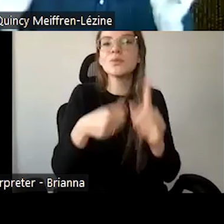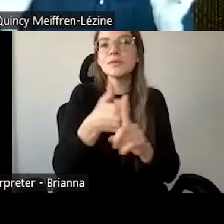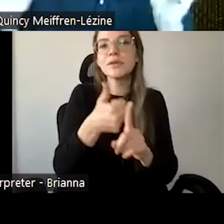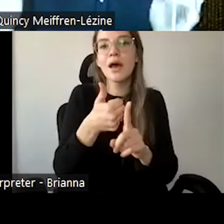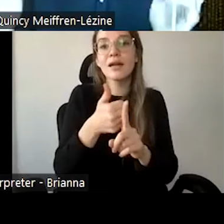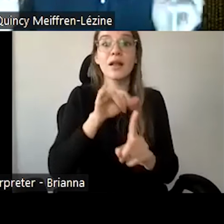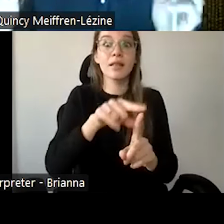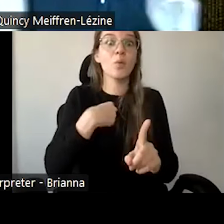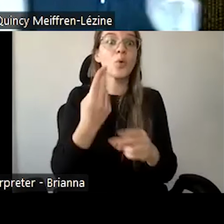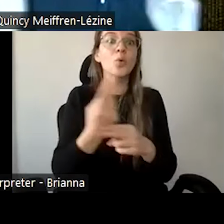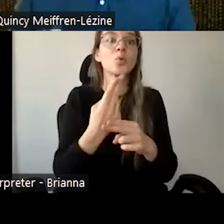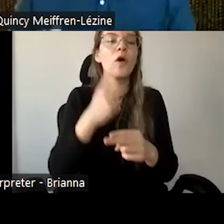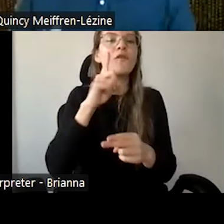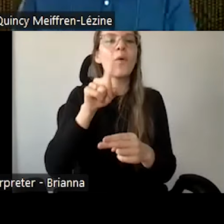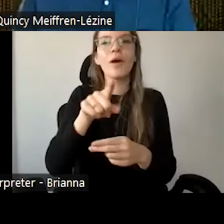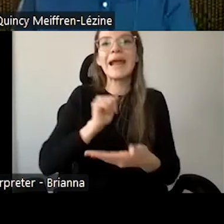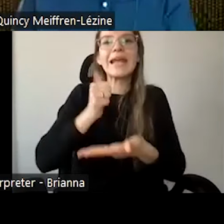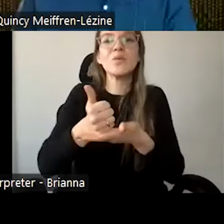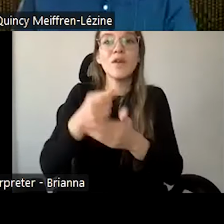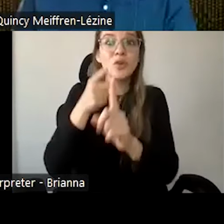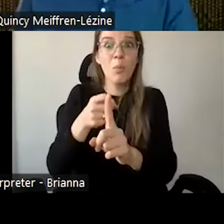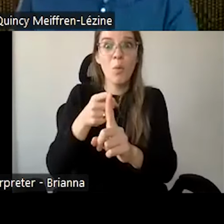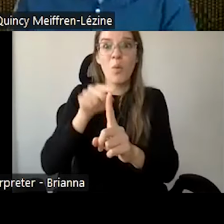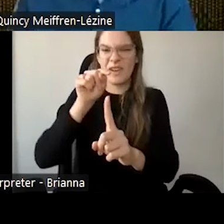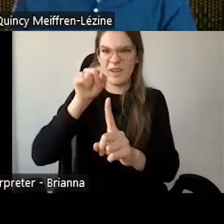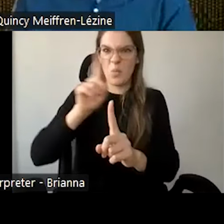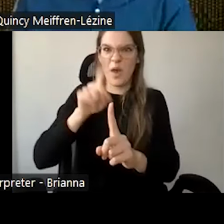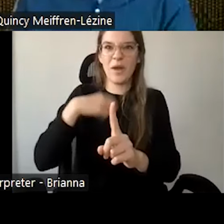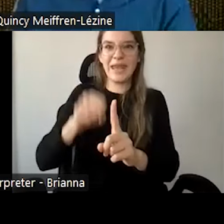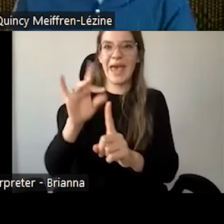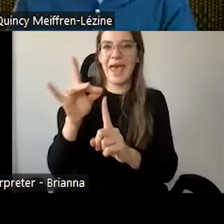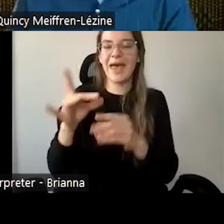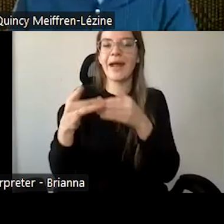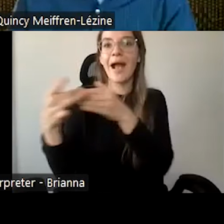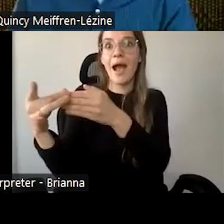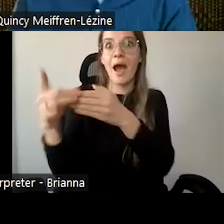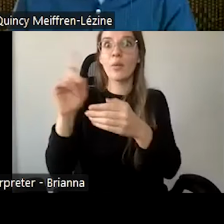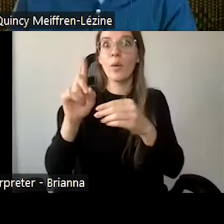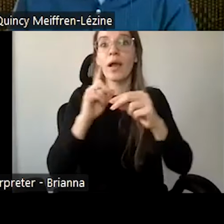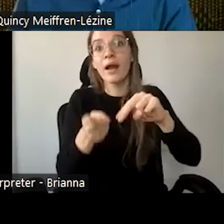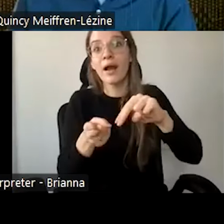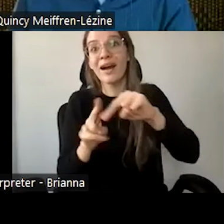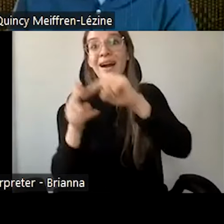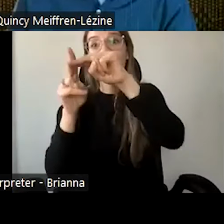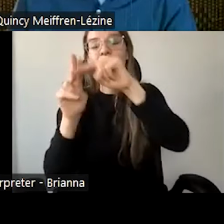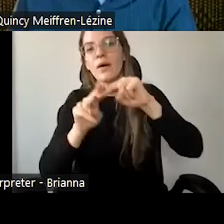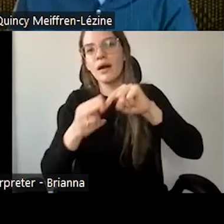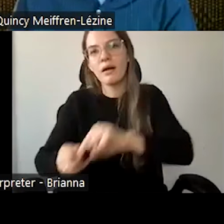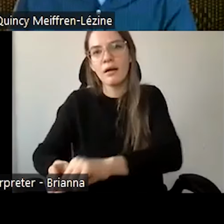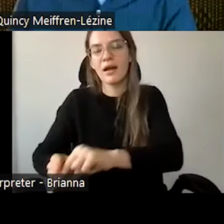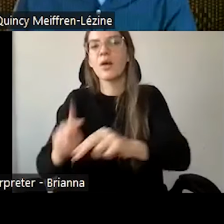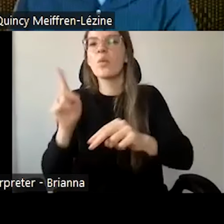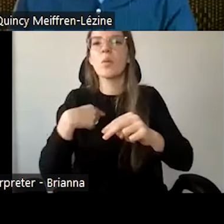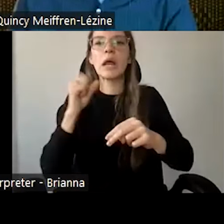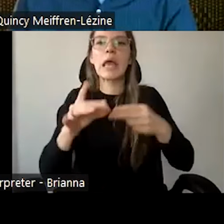as the intervention point to move them again back towards where they would have been with the status quo, or when they